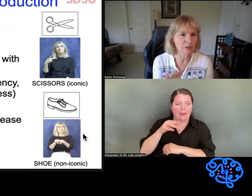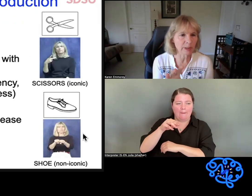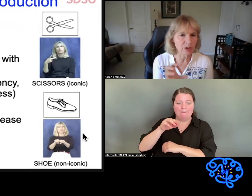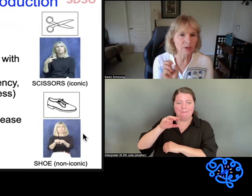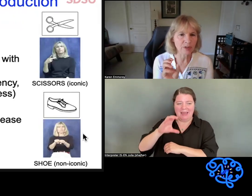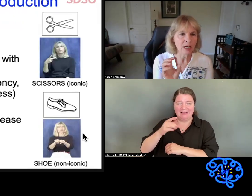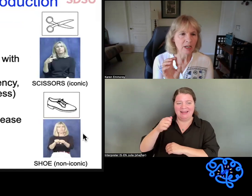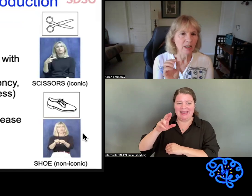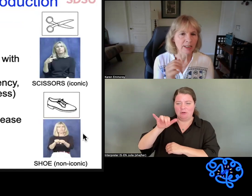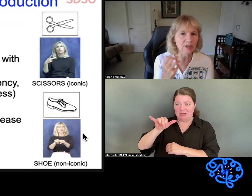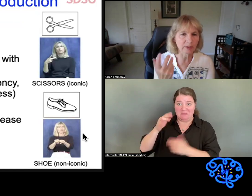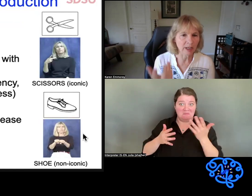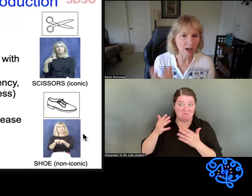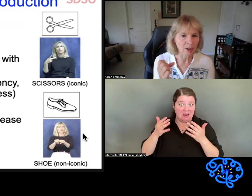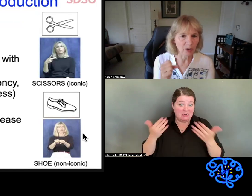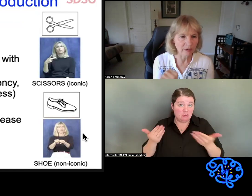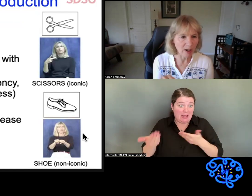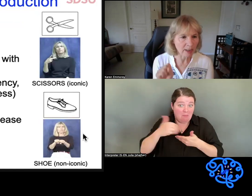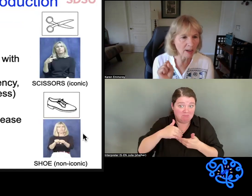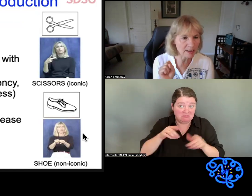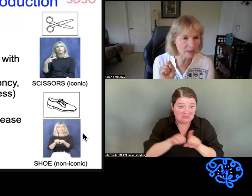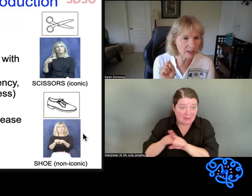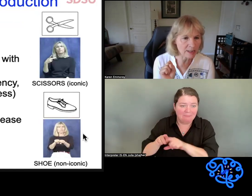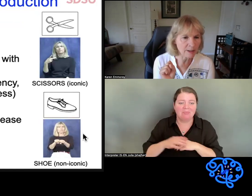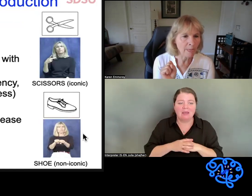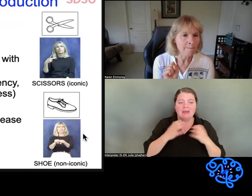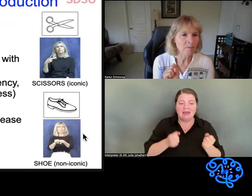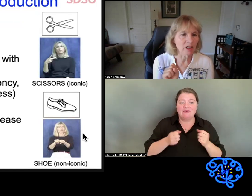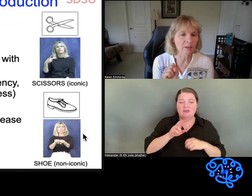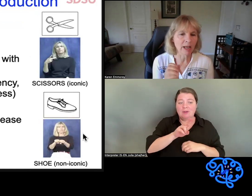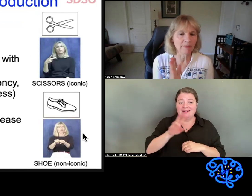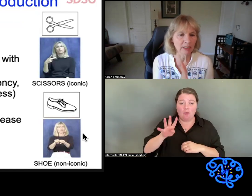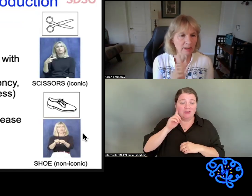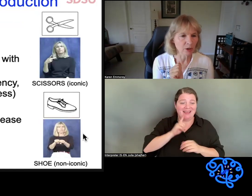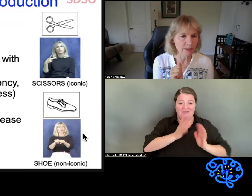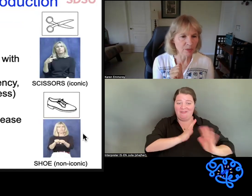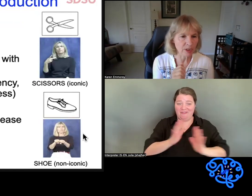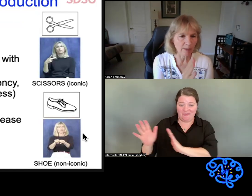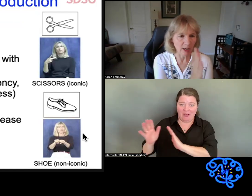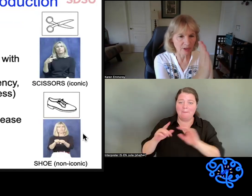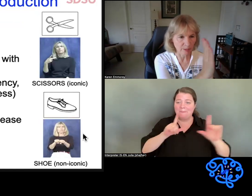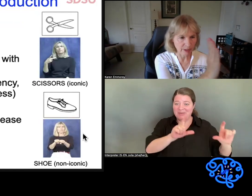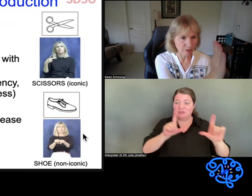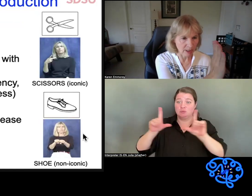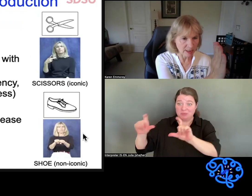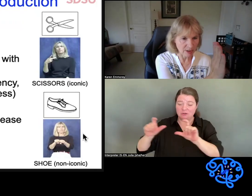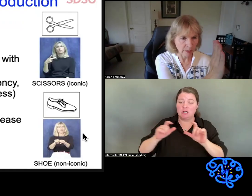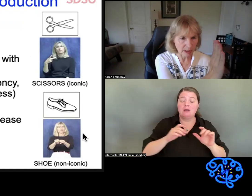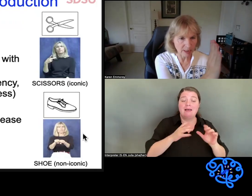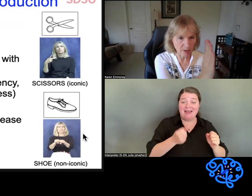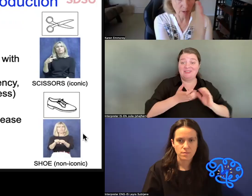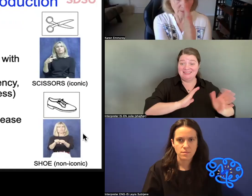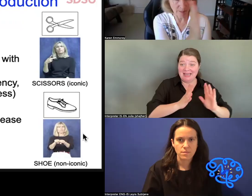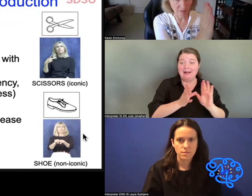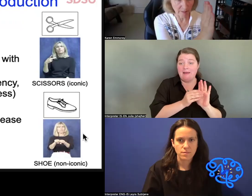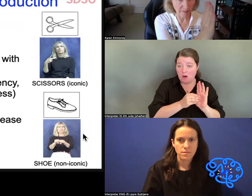They named pictures either with iconic or with non-iconic signs. And the ERPs were time locked to picture onset, so we can